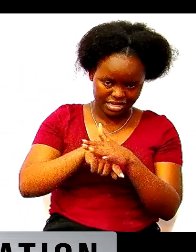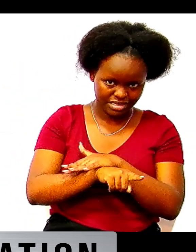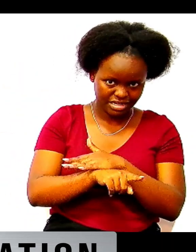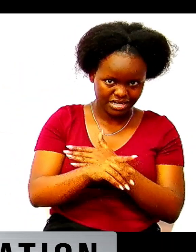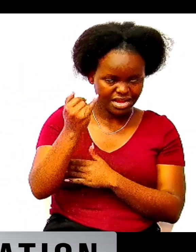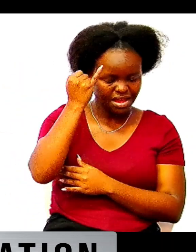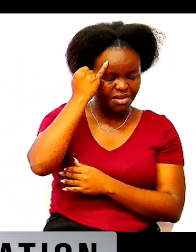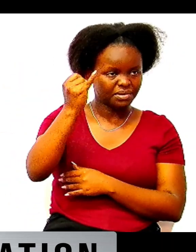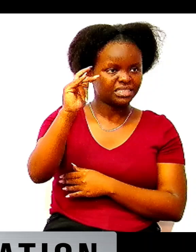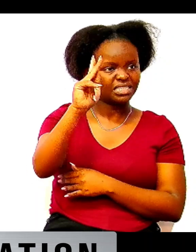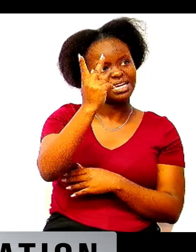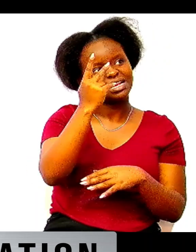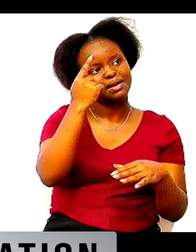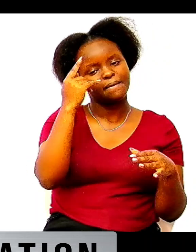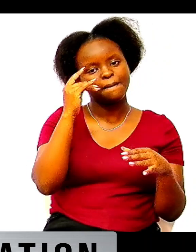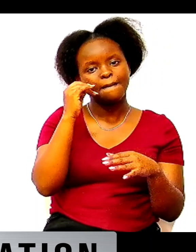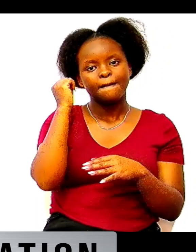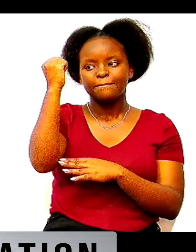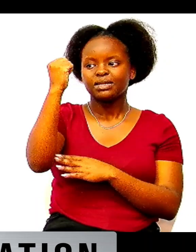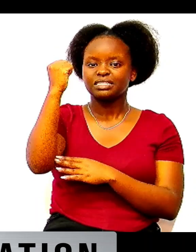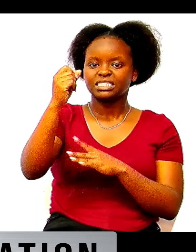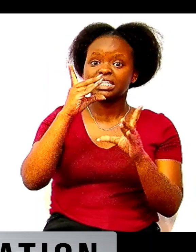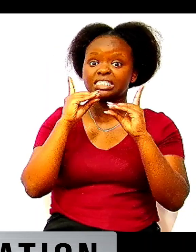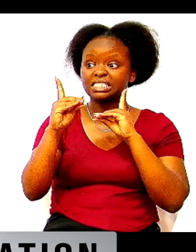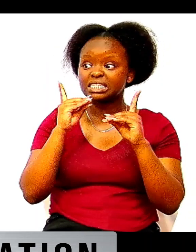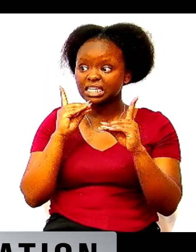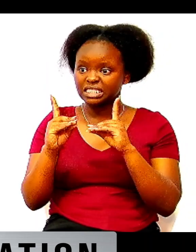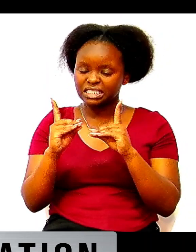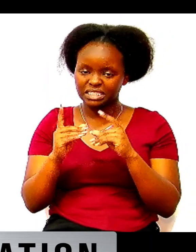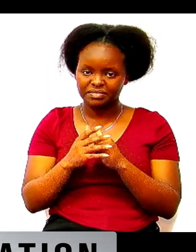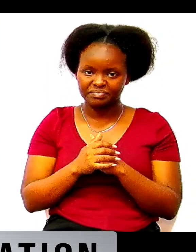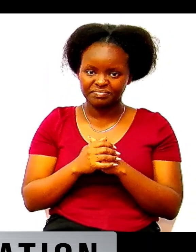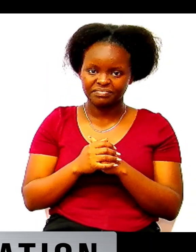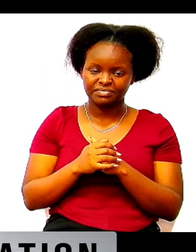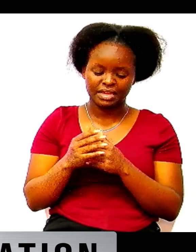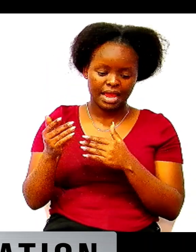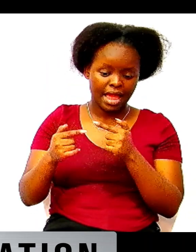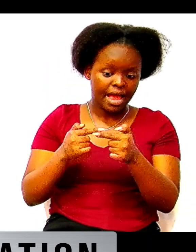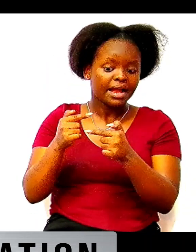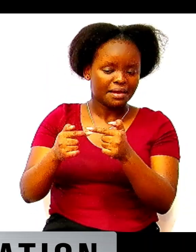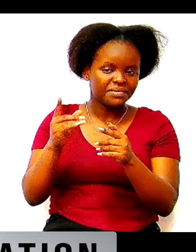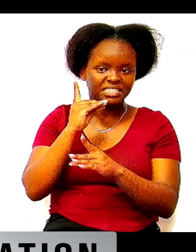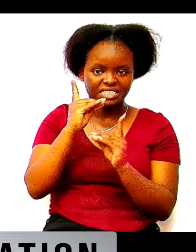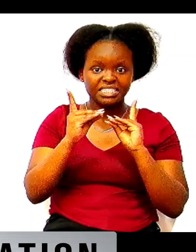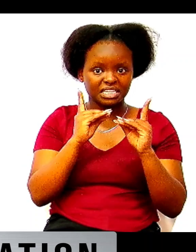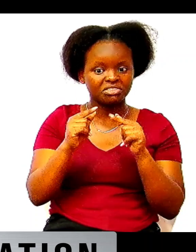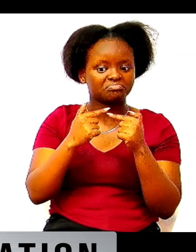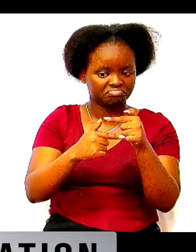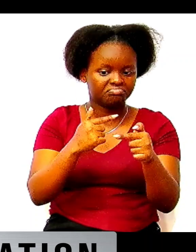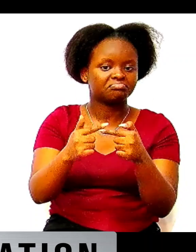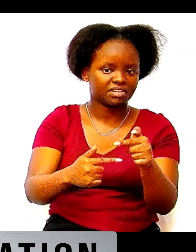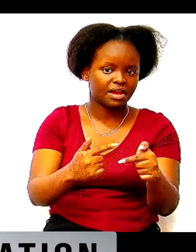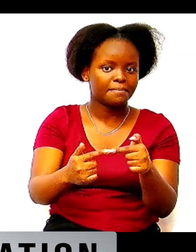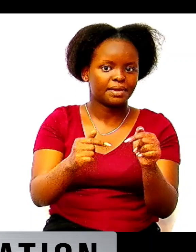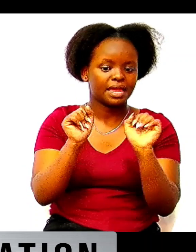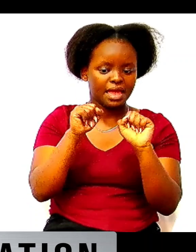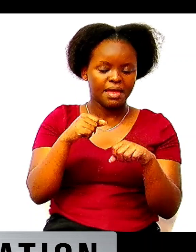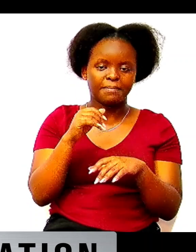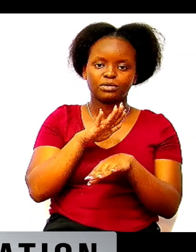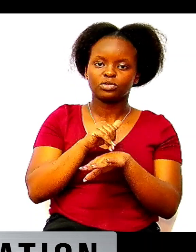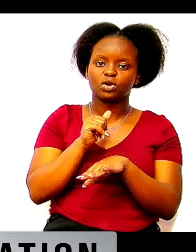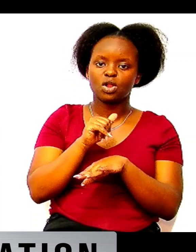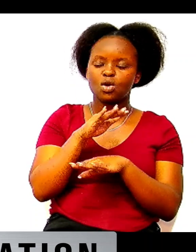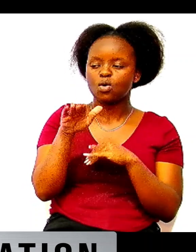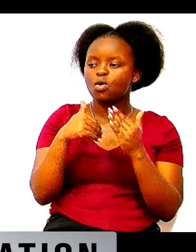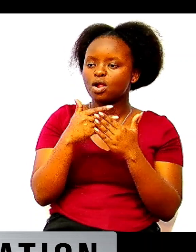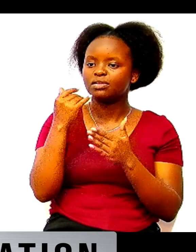the Kenyan politicians discussing. And it's coming, the discussion is coming, yes. But I want to call on all